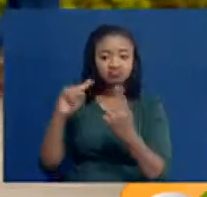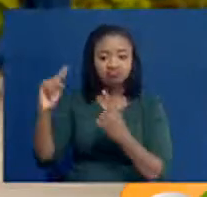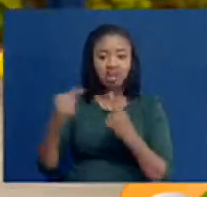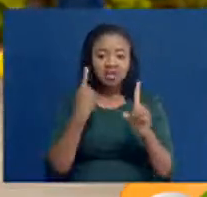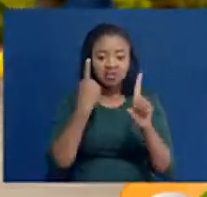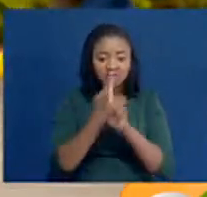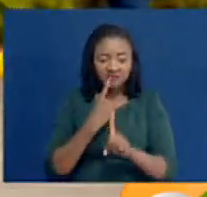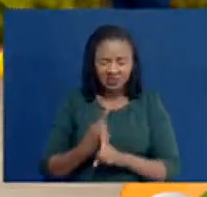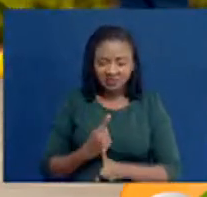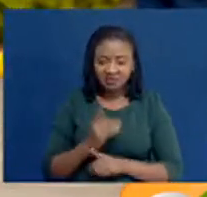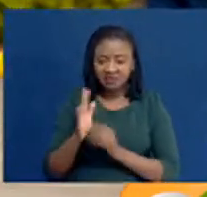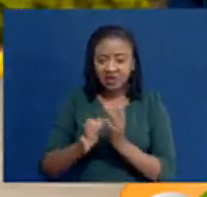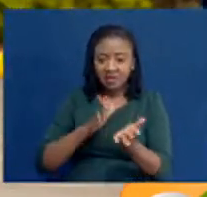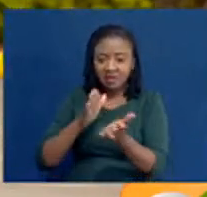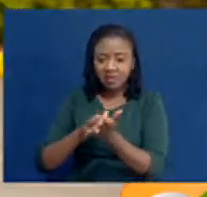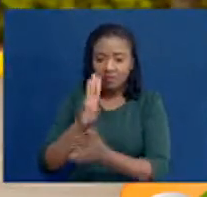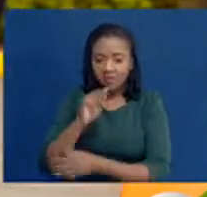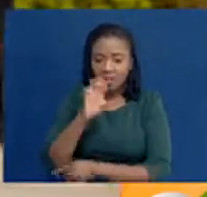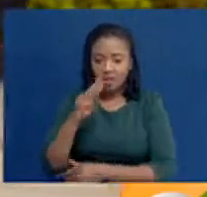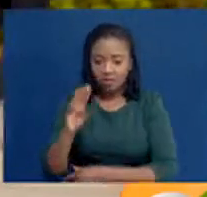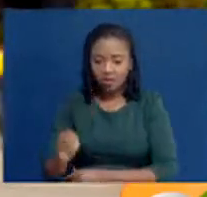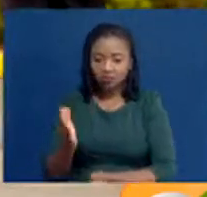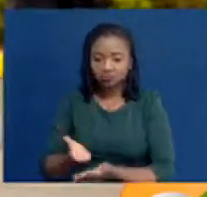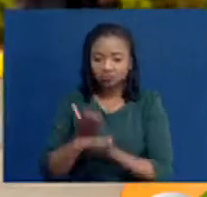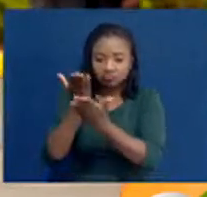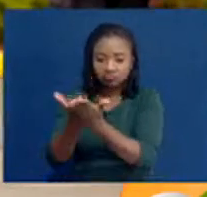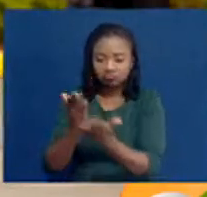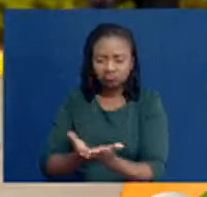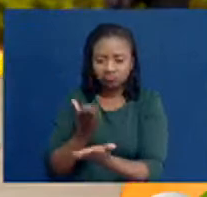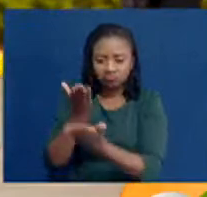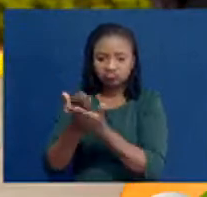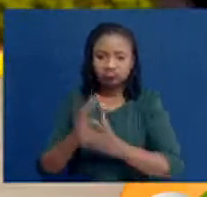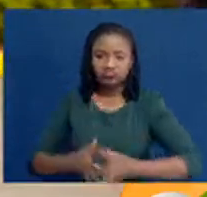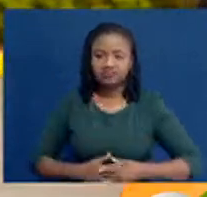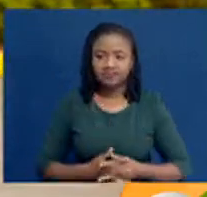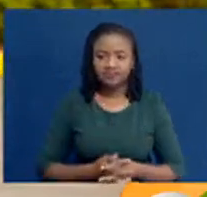lined up to appear before the committee this week. Chemutai Goin, Citizen TV.